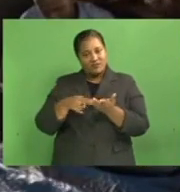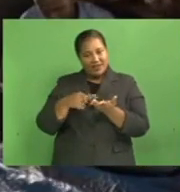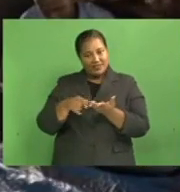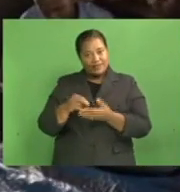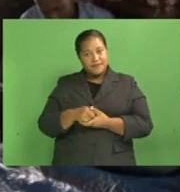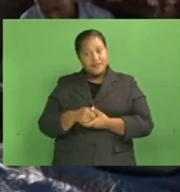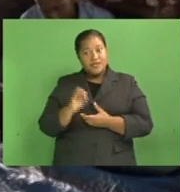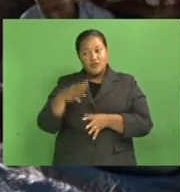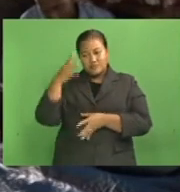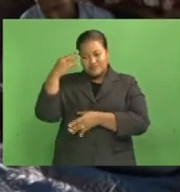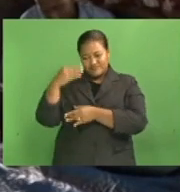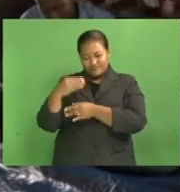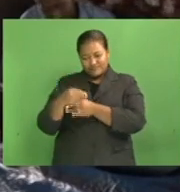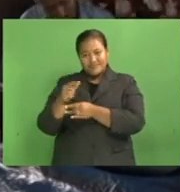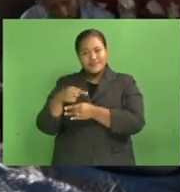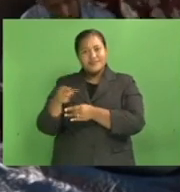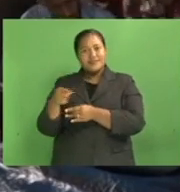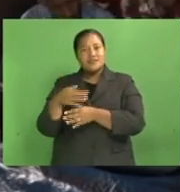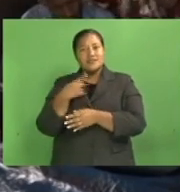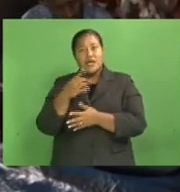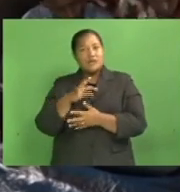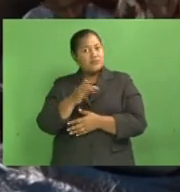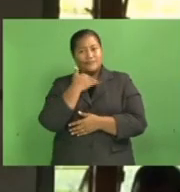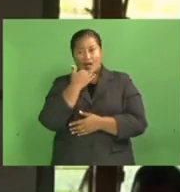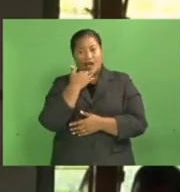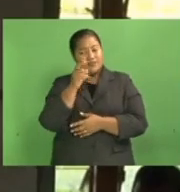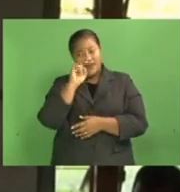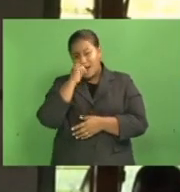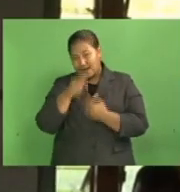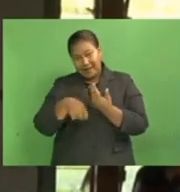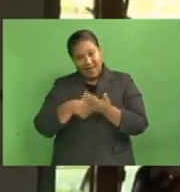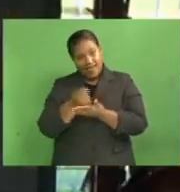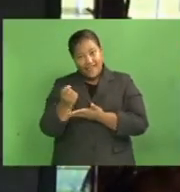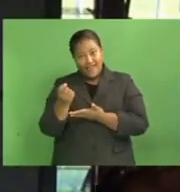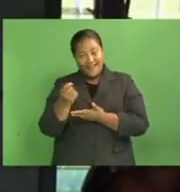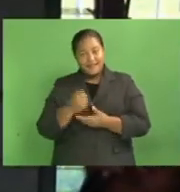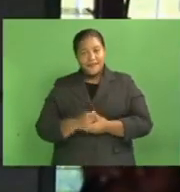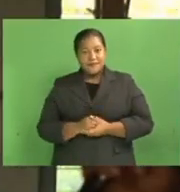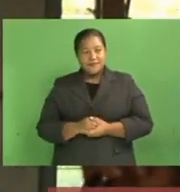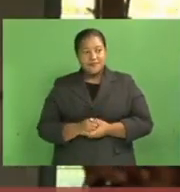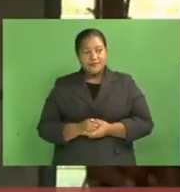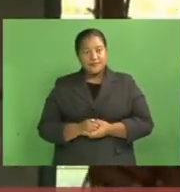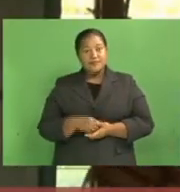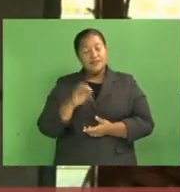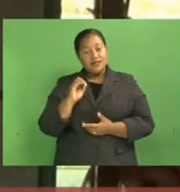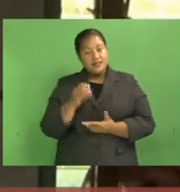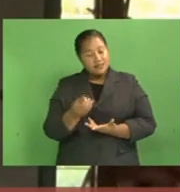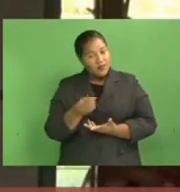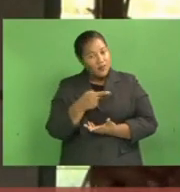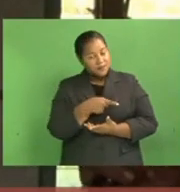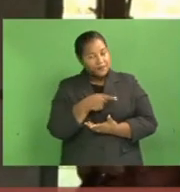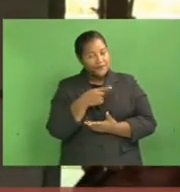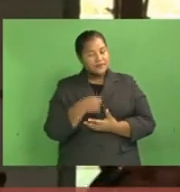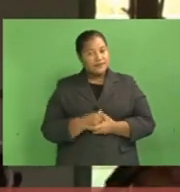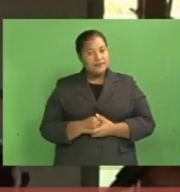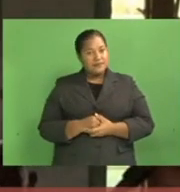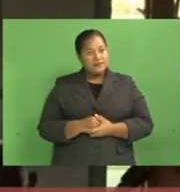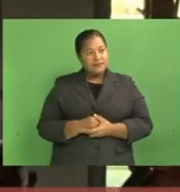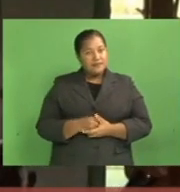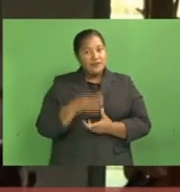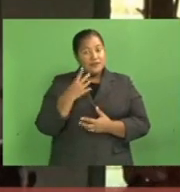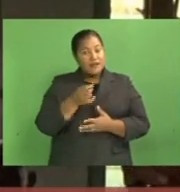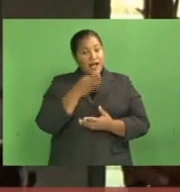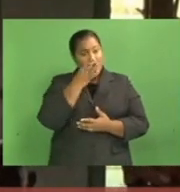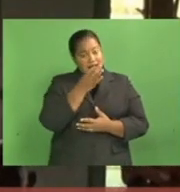the amounts of which he says are too much for him to bear. So I wrote to the general manager